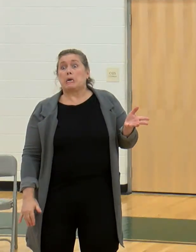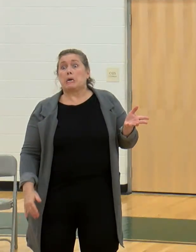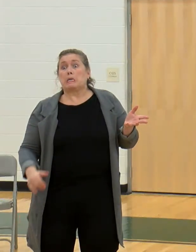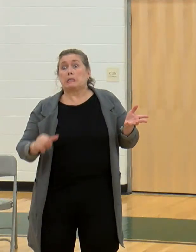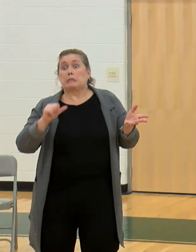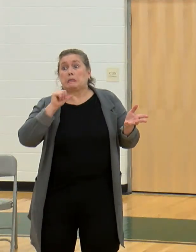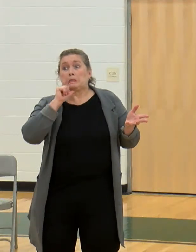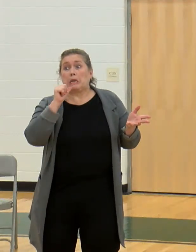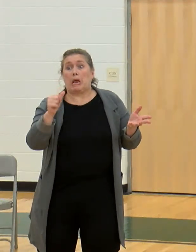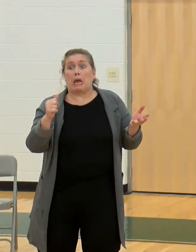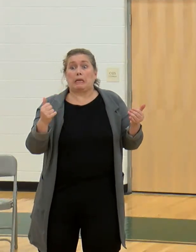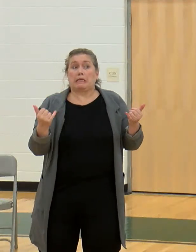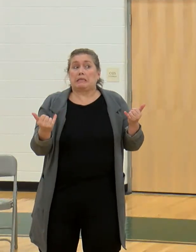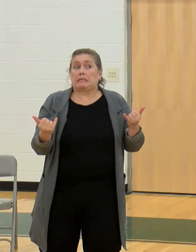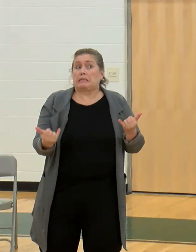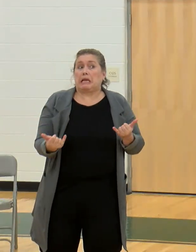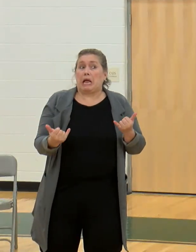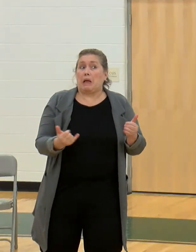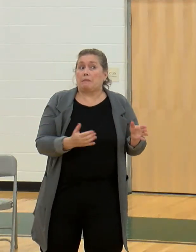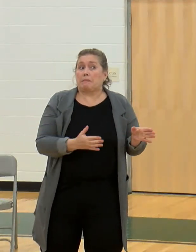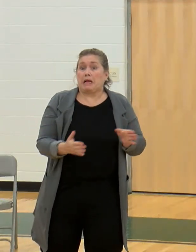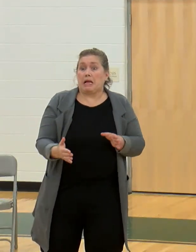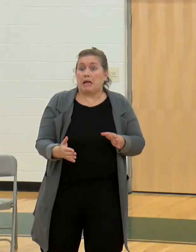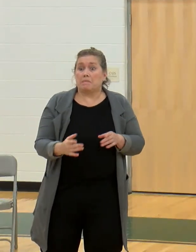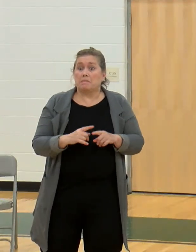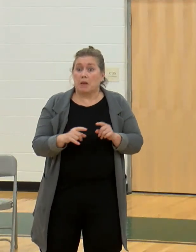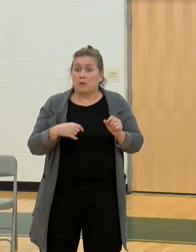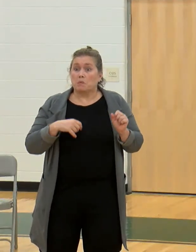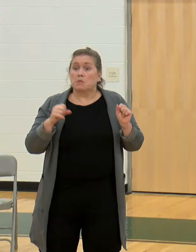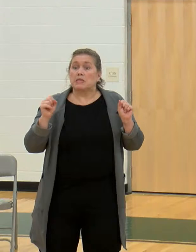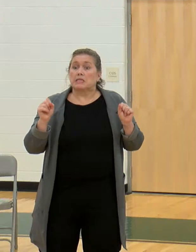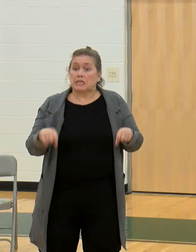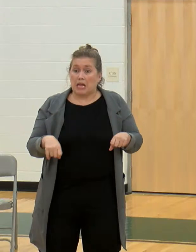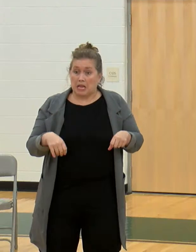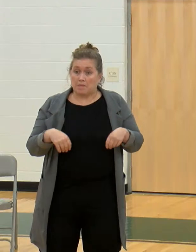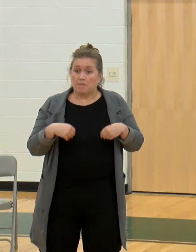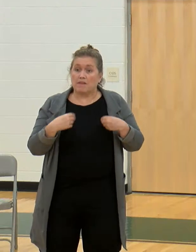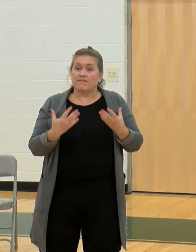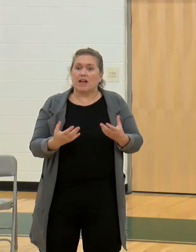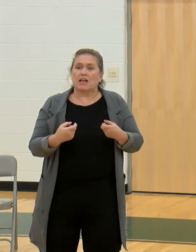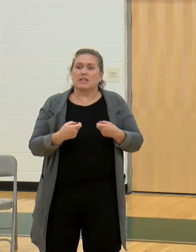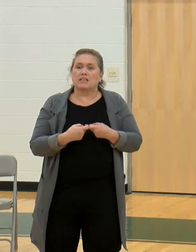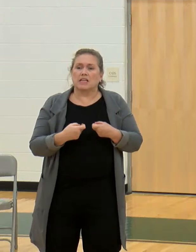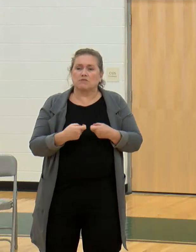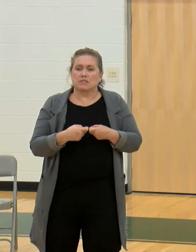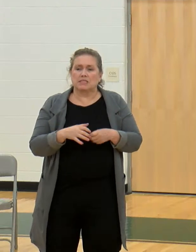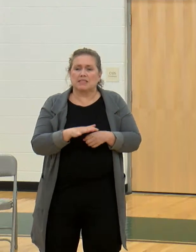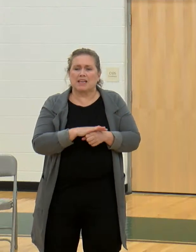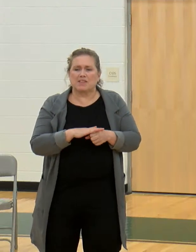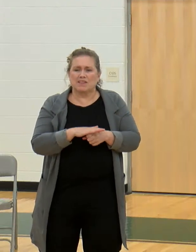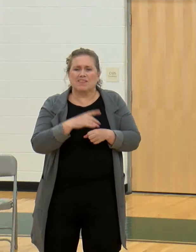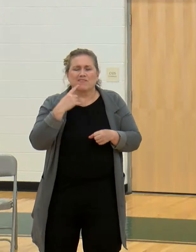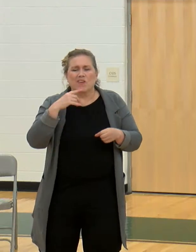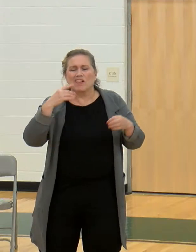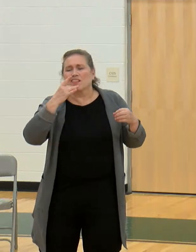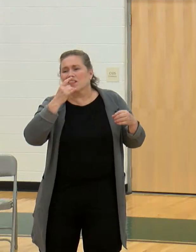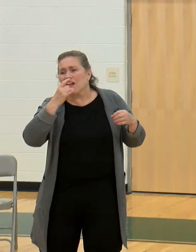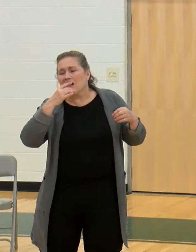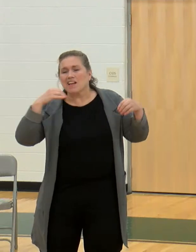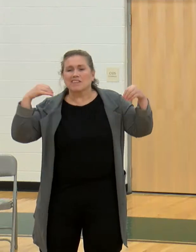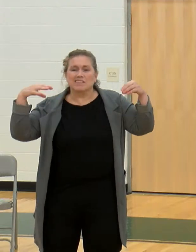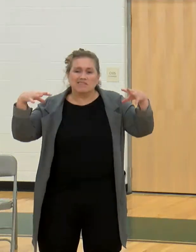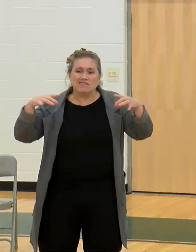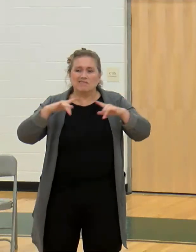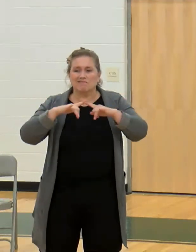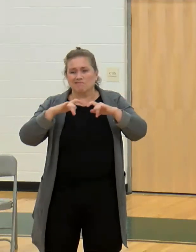providing electrical to this area because part of the proposed improvements include lighting. So that's definitely something